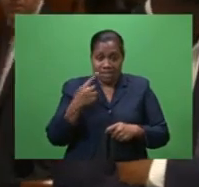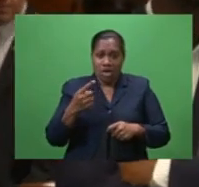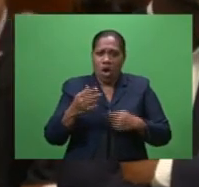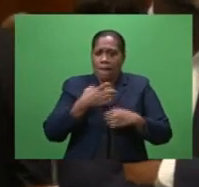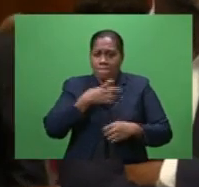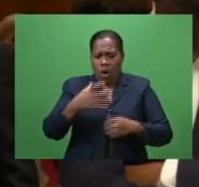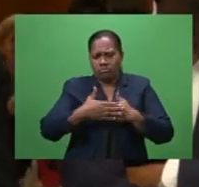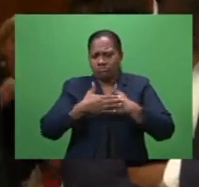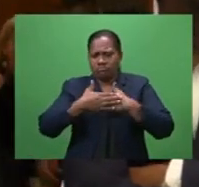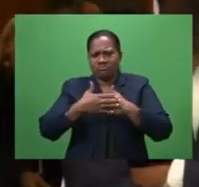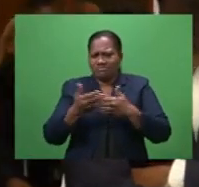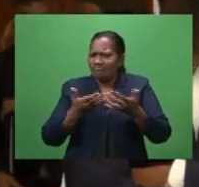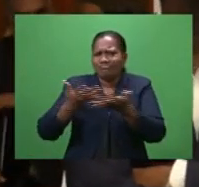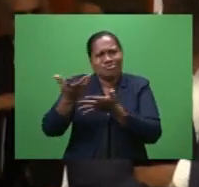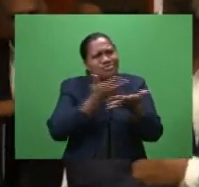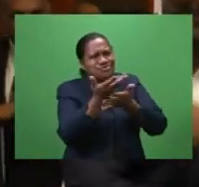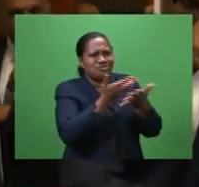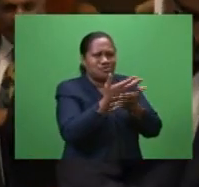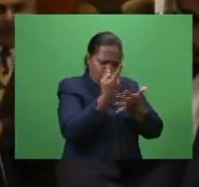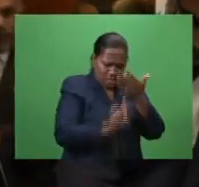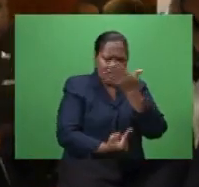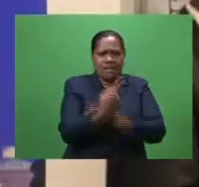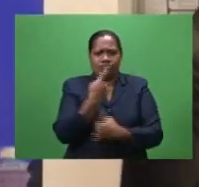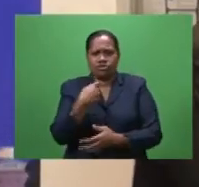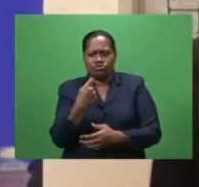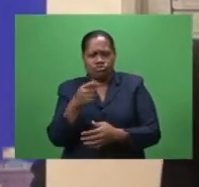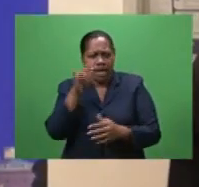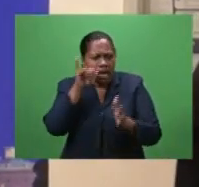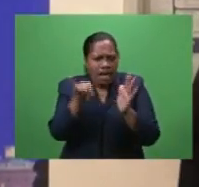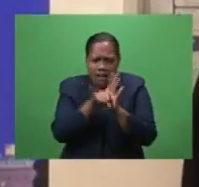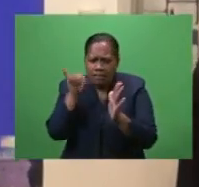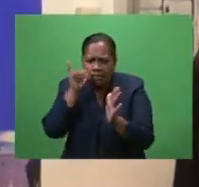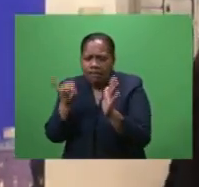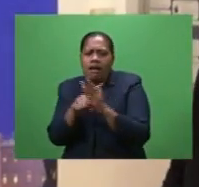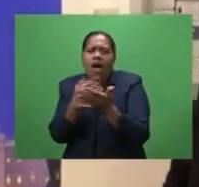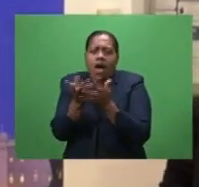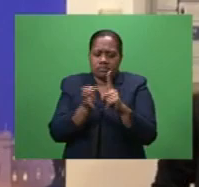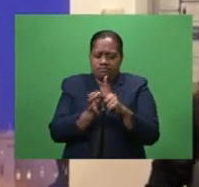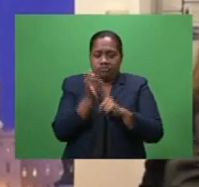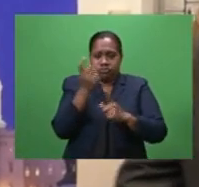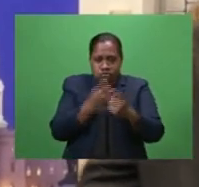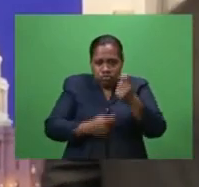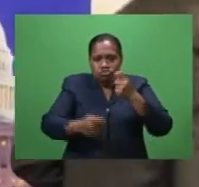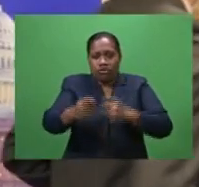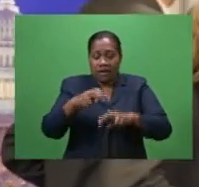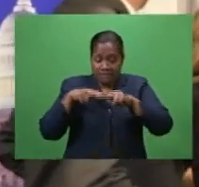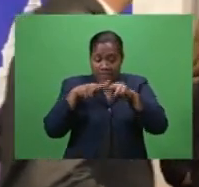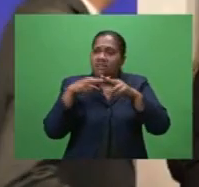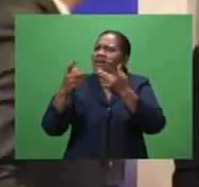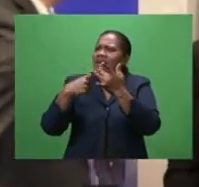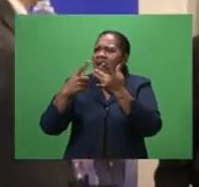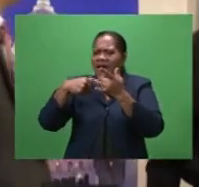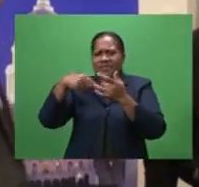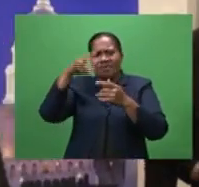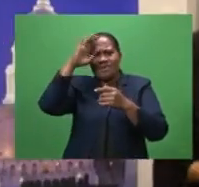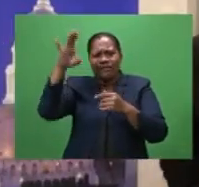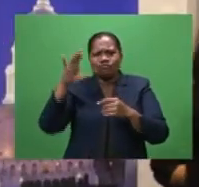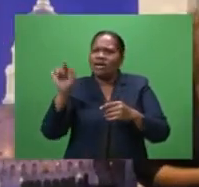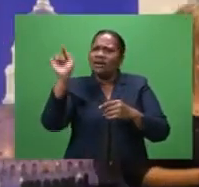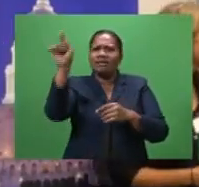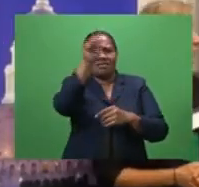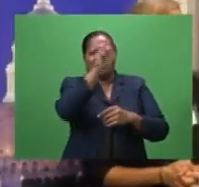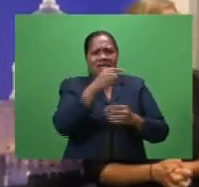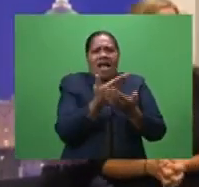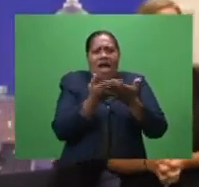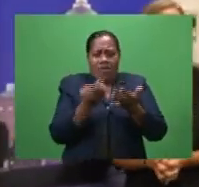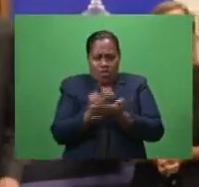with bilateral partners to identify ways of improving trade between Fiji and other nations and help get our economy back on